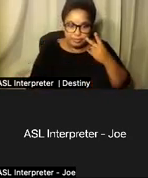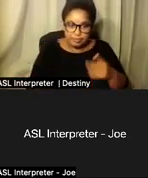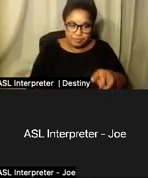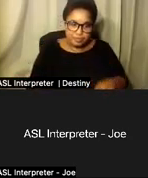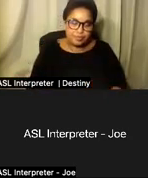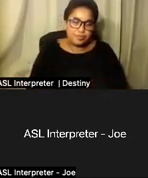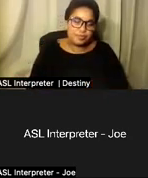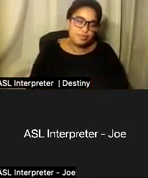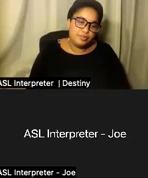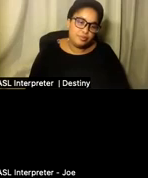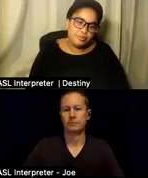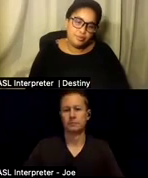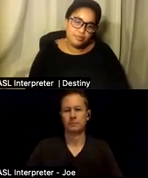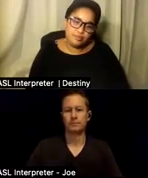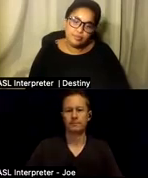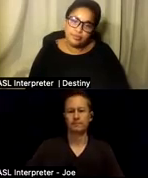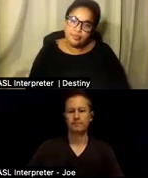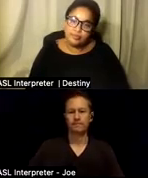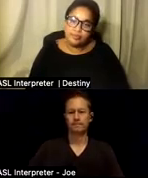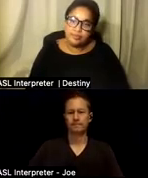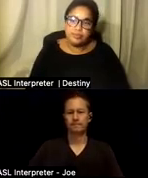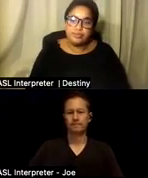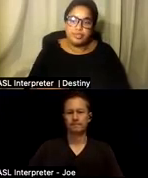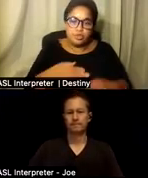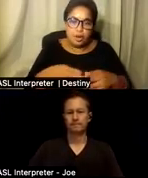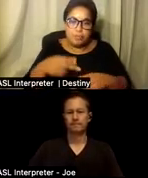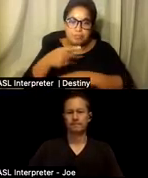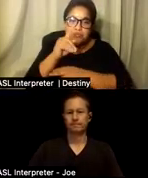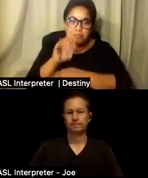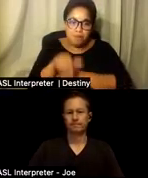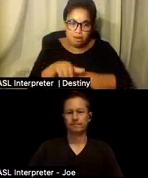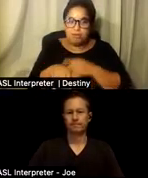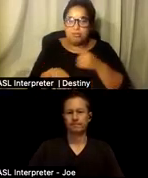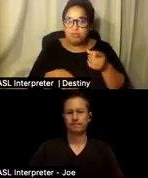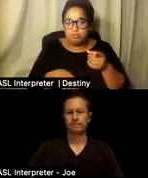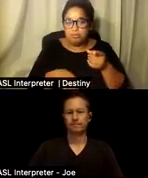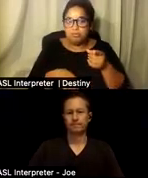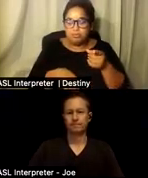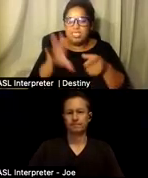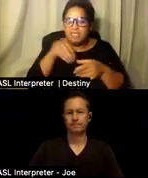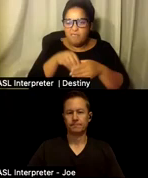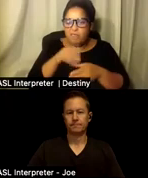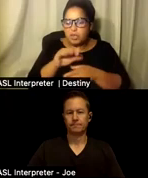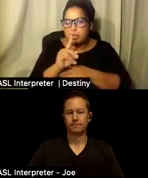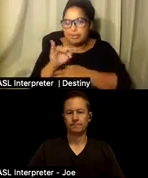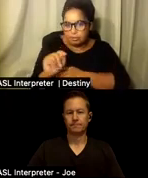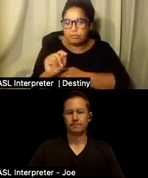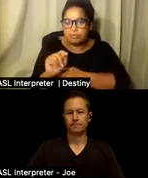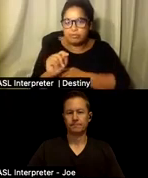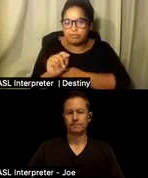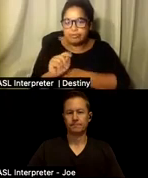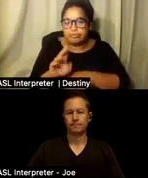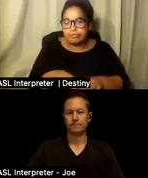So we'll take our quake hole putty that is included with these kits. Open this up.